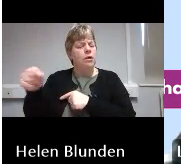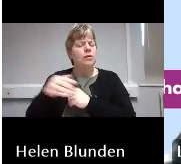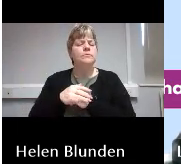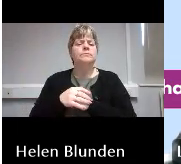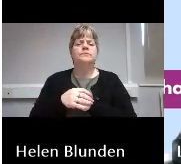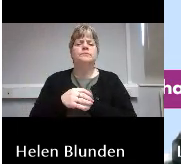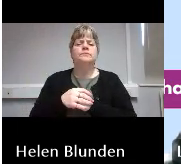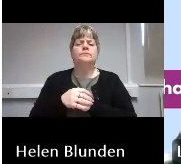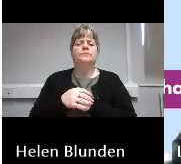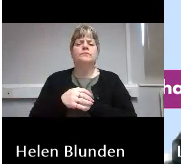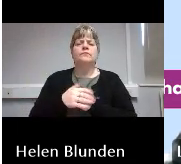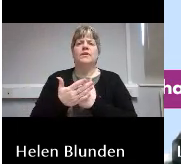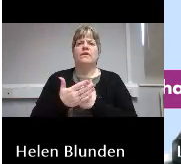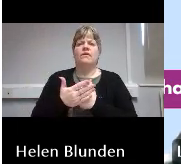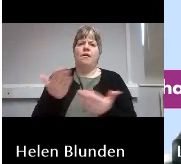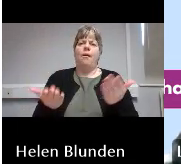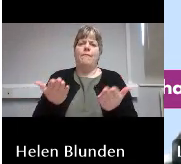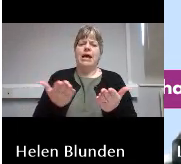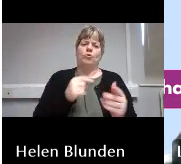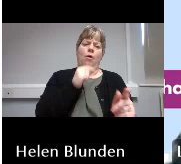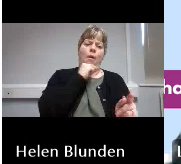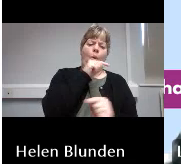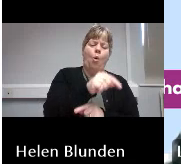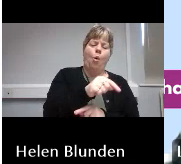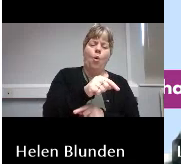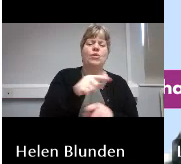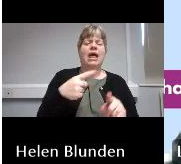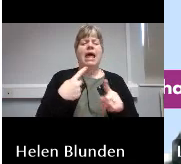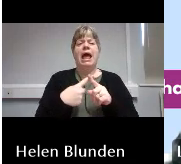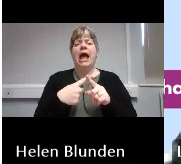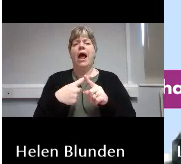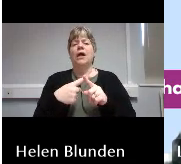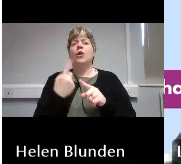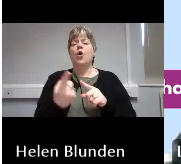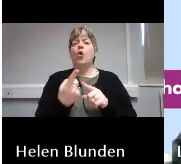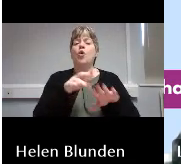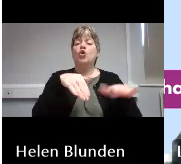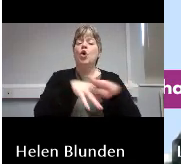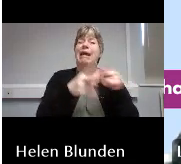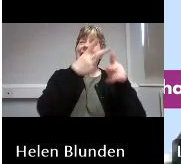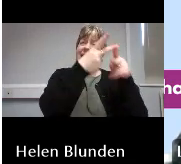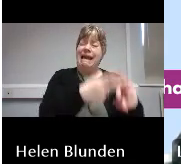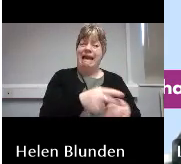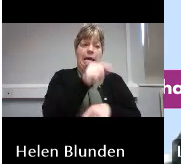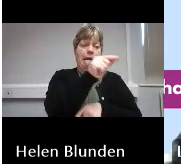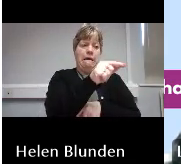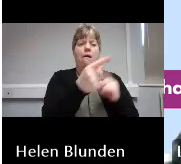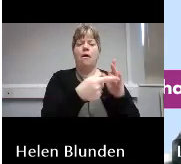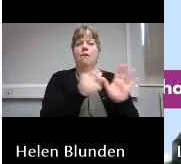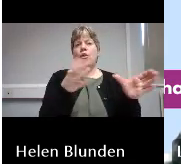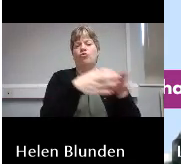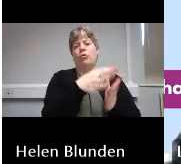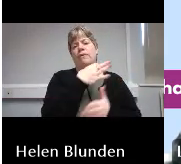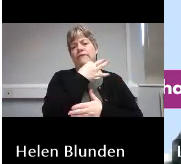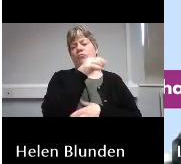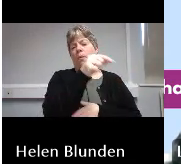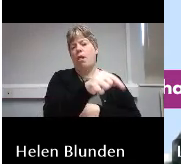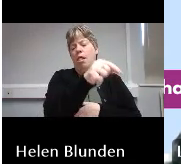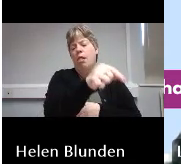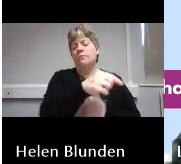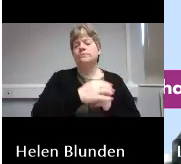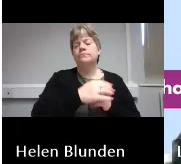issue for girls than it is for boys, and particularly for children in care as another vulnerable group. And we